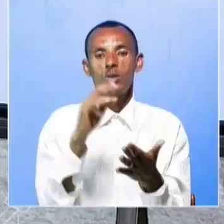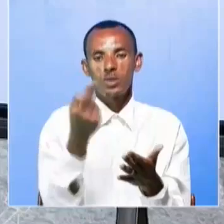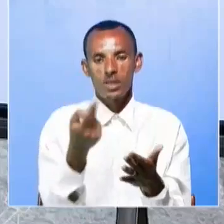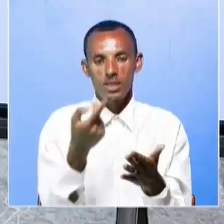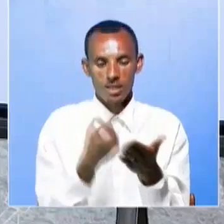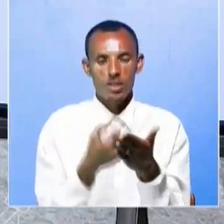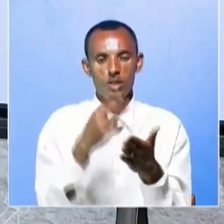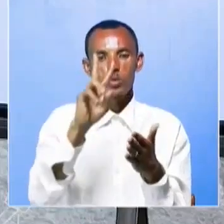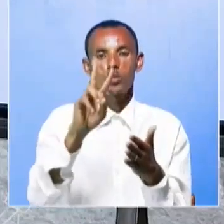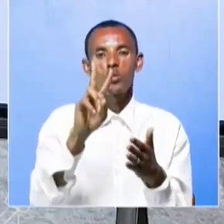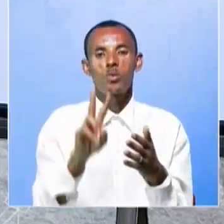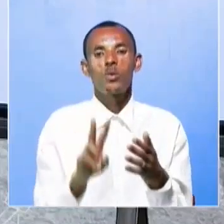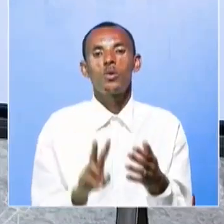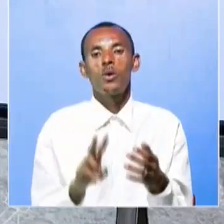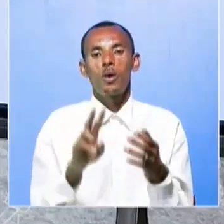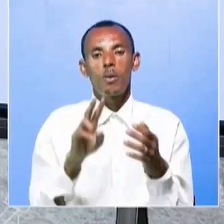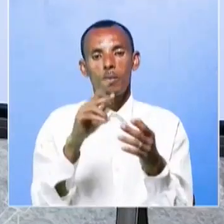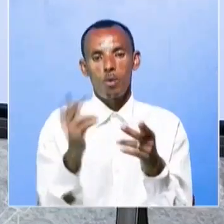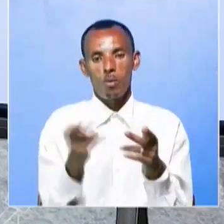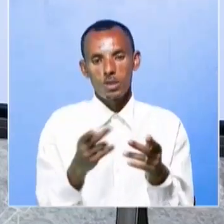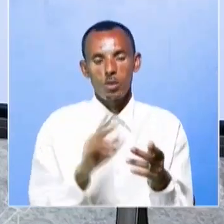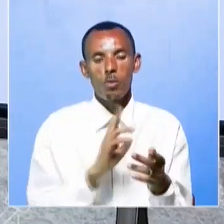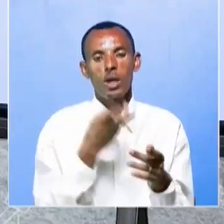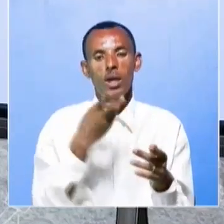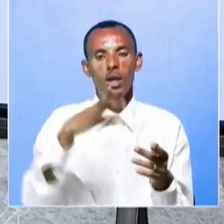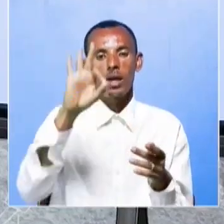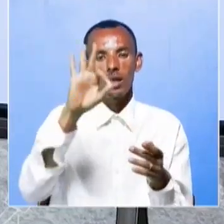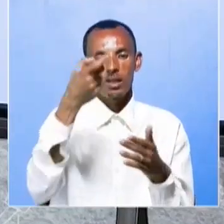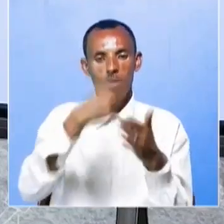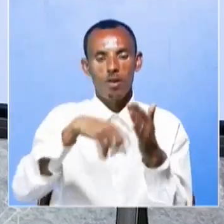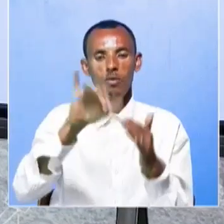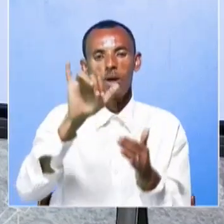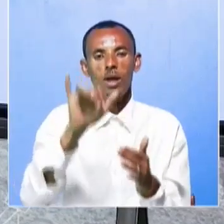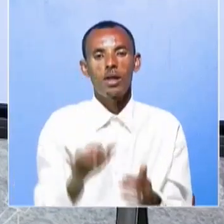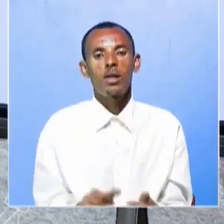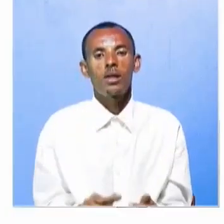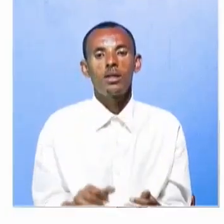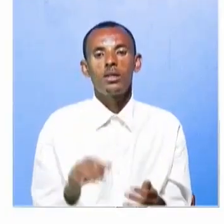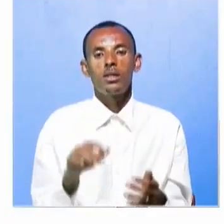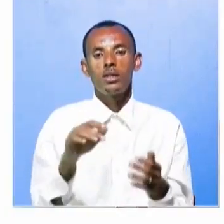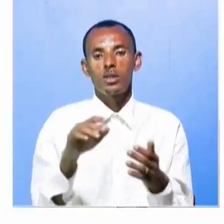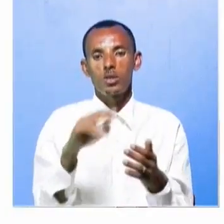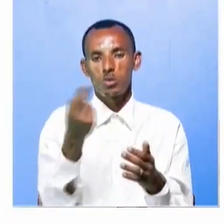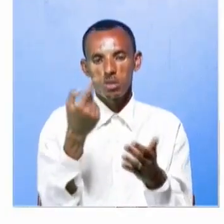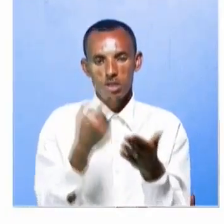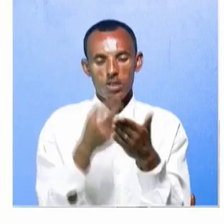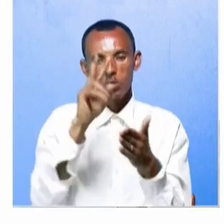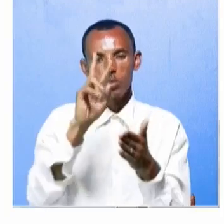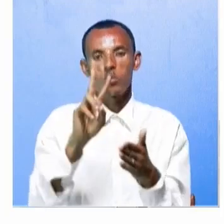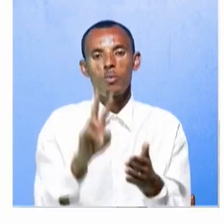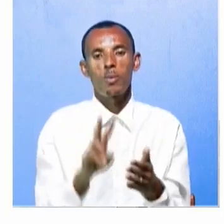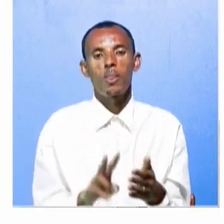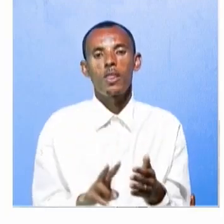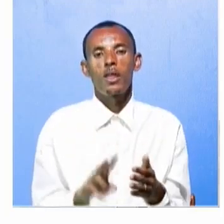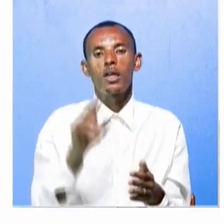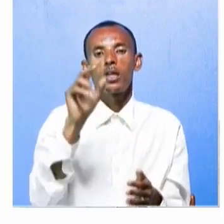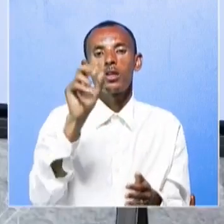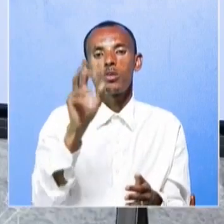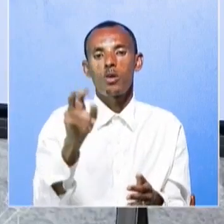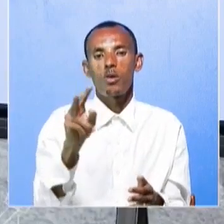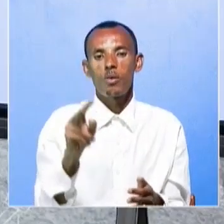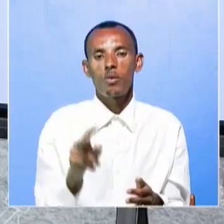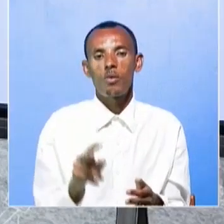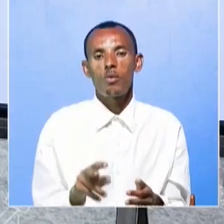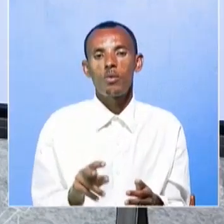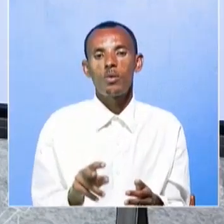two proportions, we can get the value of Y. Take these two, that means 12, okay,